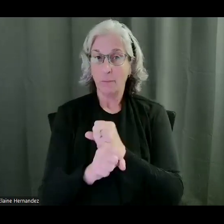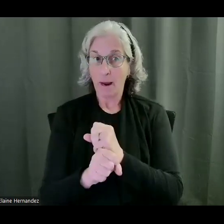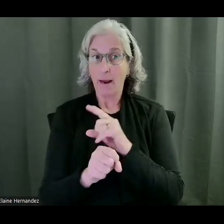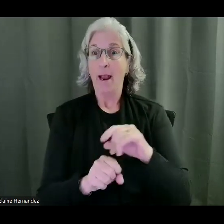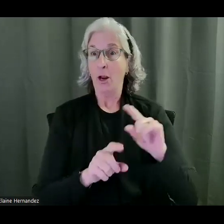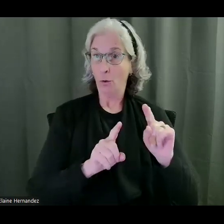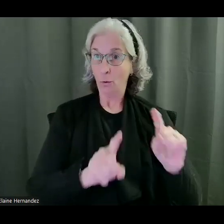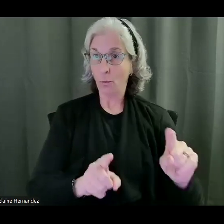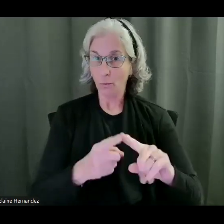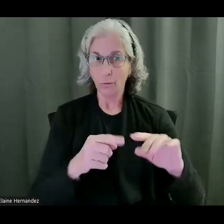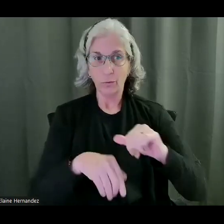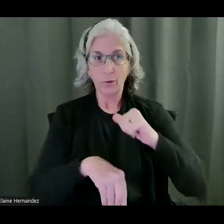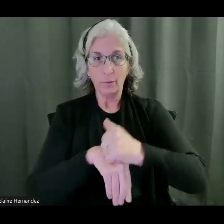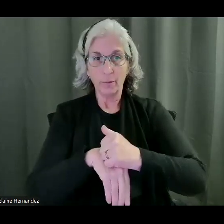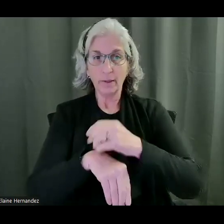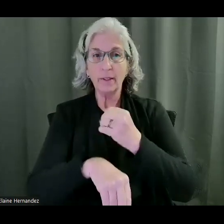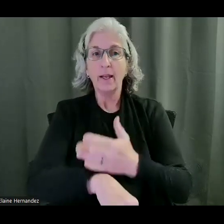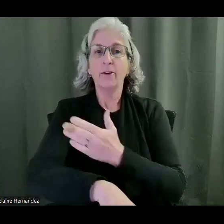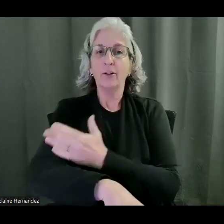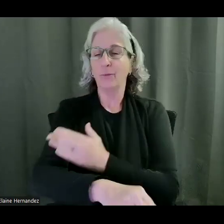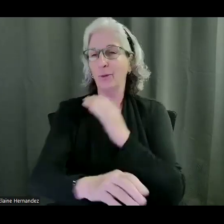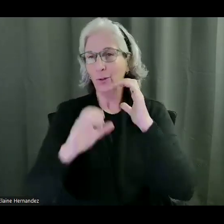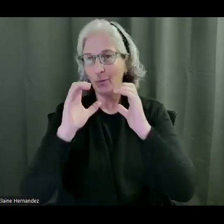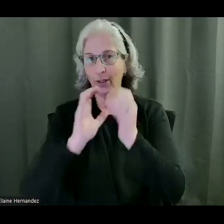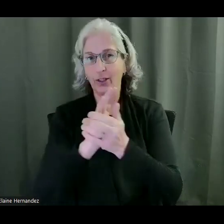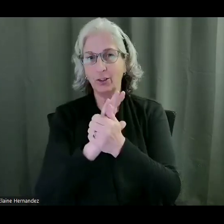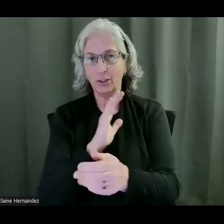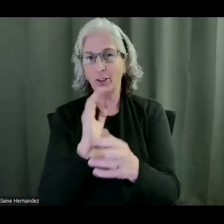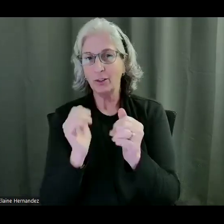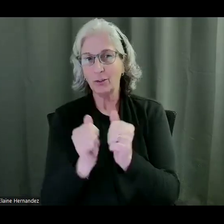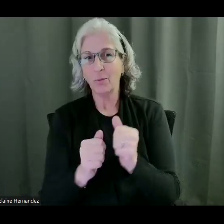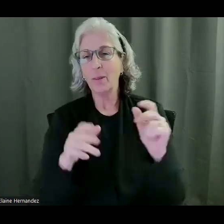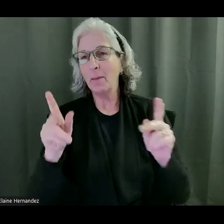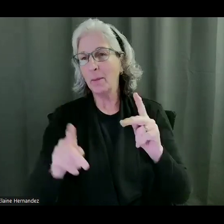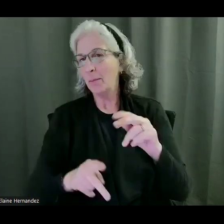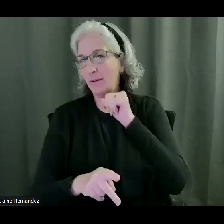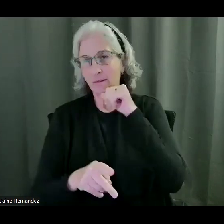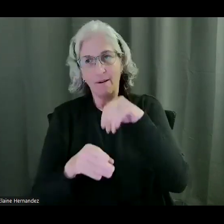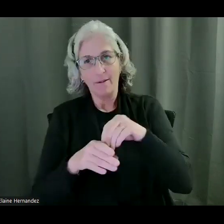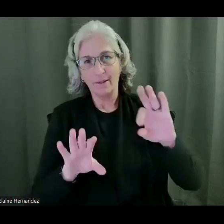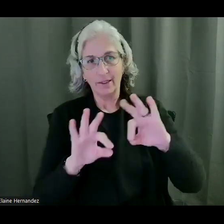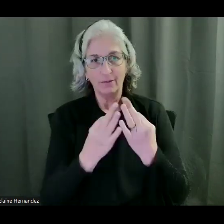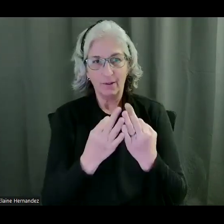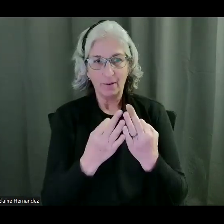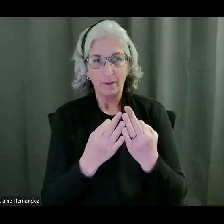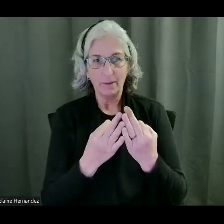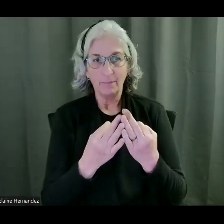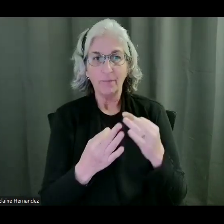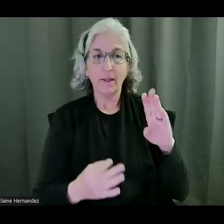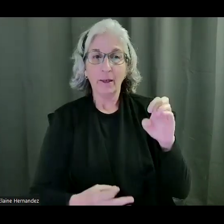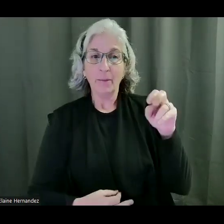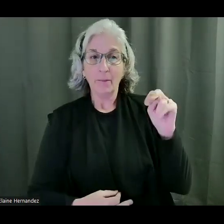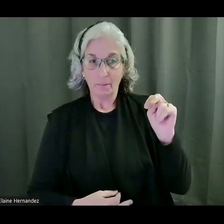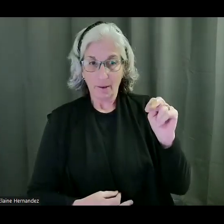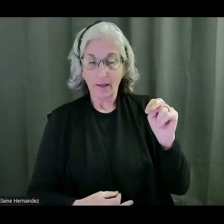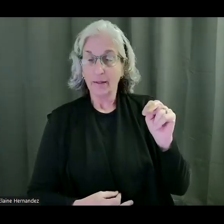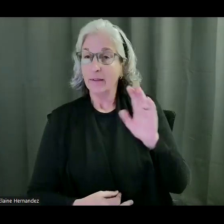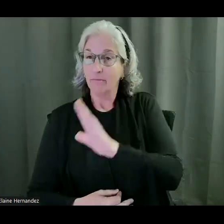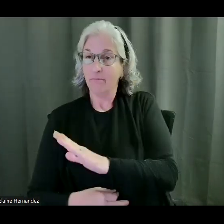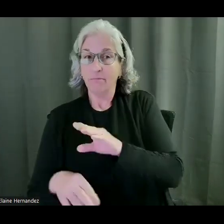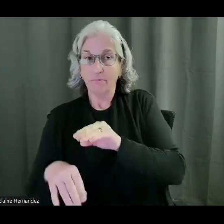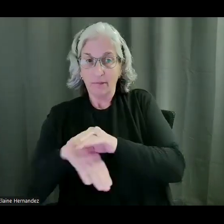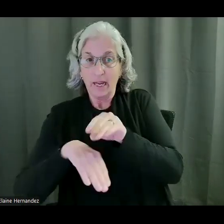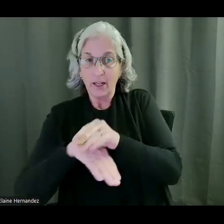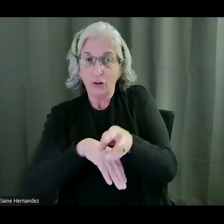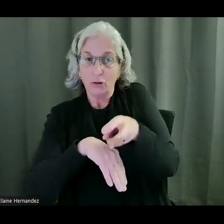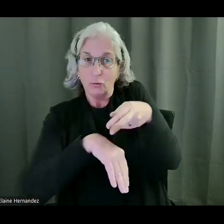members. Ben's counselor referred him to the local ESO to participate in CSS to assess and